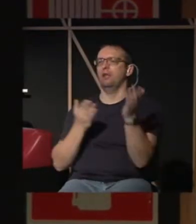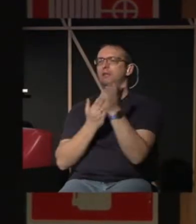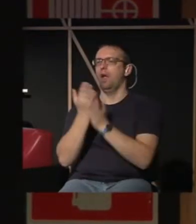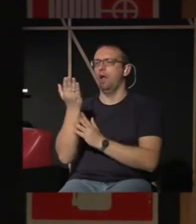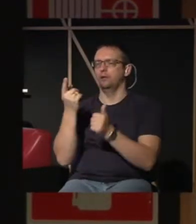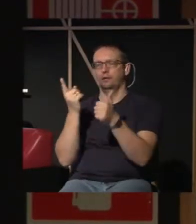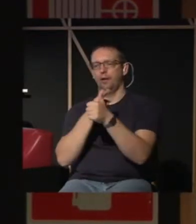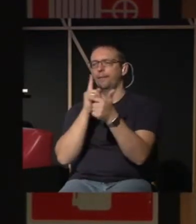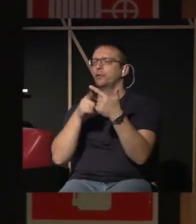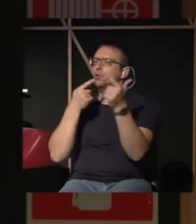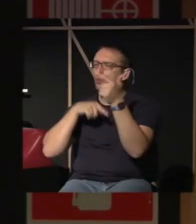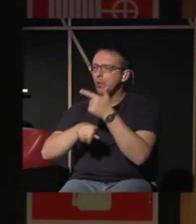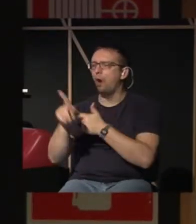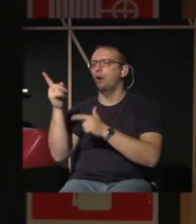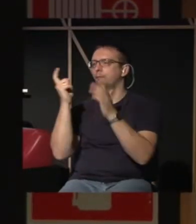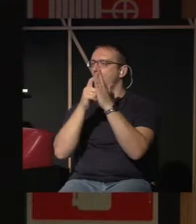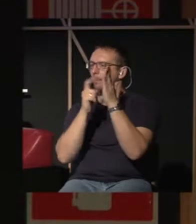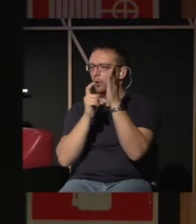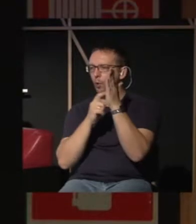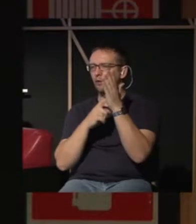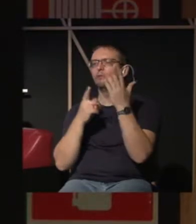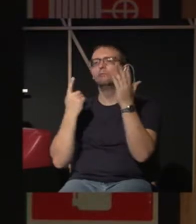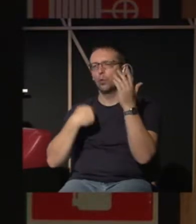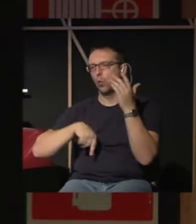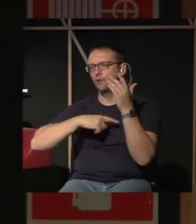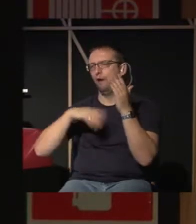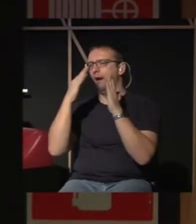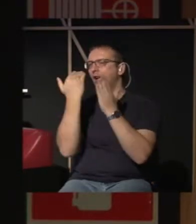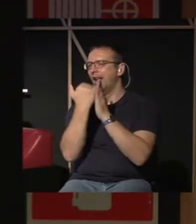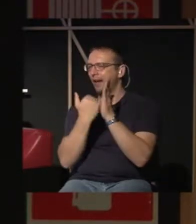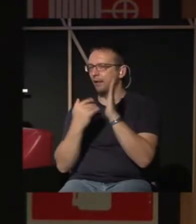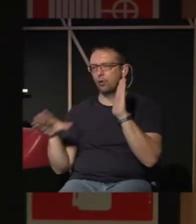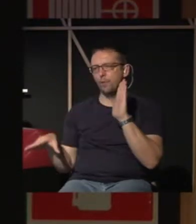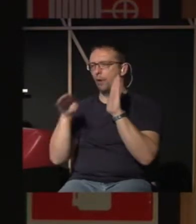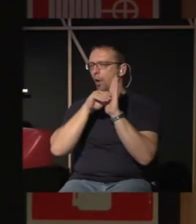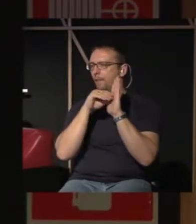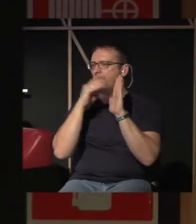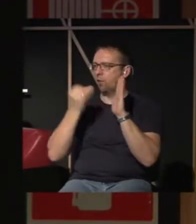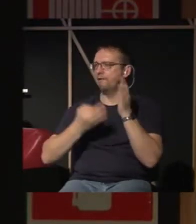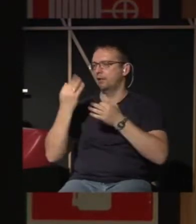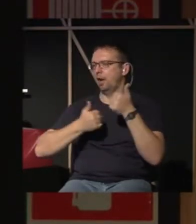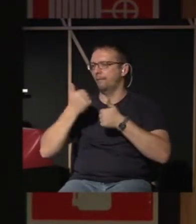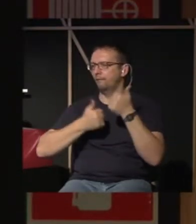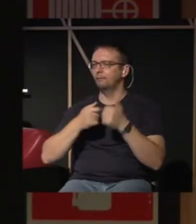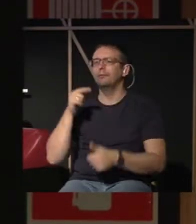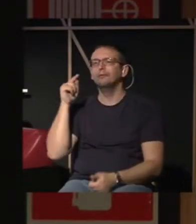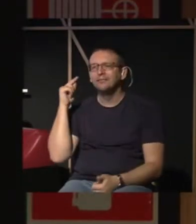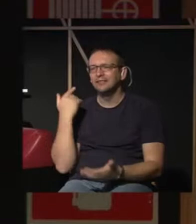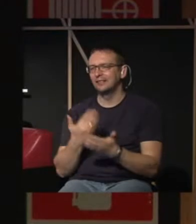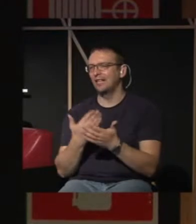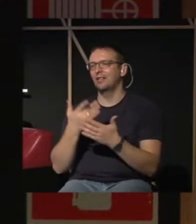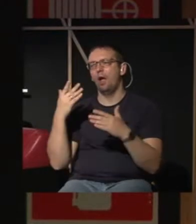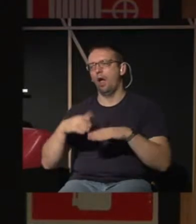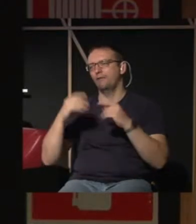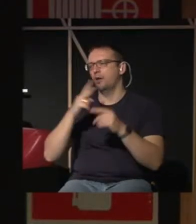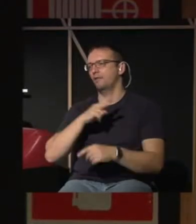and other governance structures as well. And this began our journey in integrating the sustainability